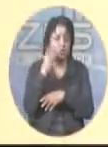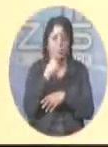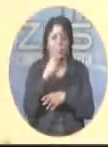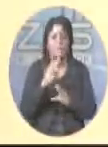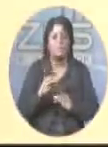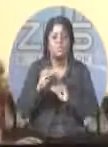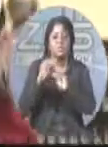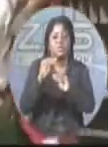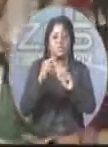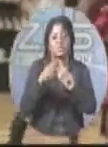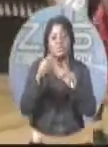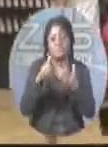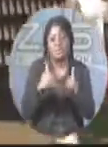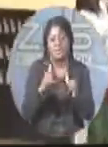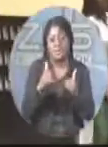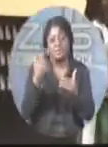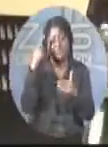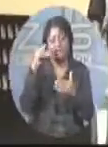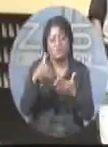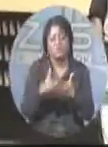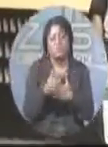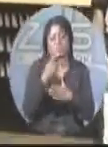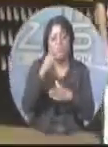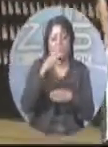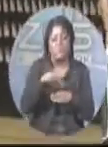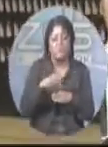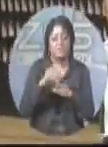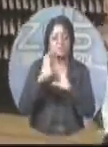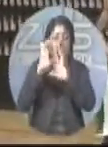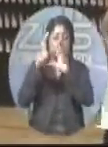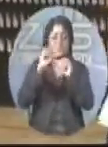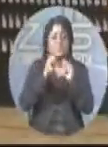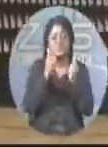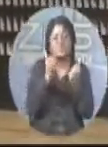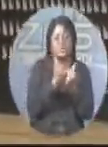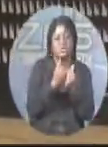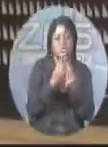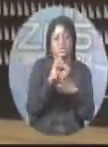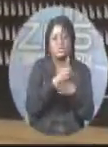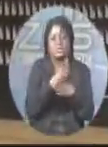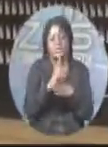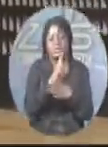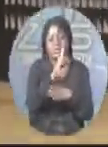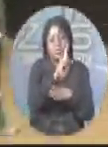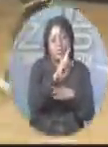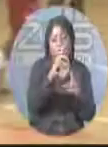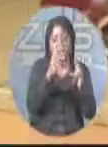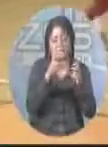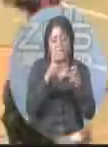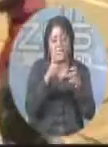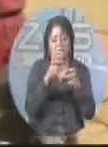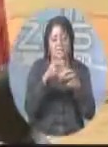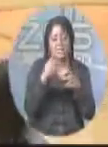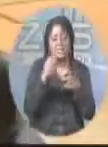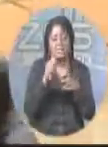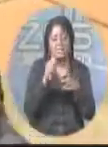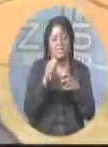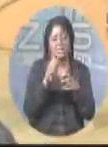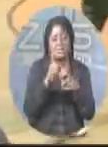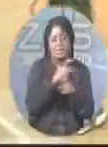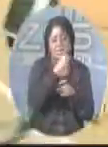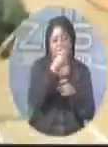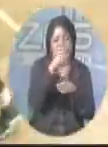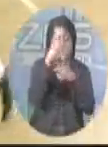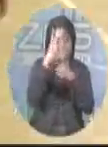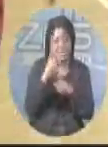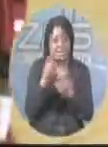Providence Basketball Association's Division I title. The fifth and decisive game in both series will be decided tonight. The Real Deal Sharkers will